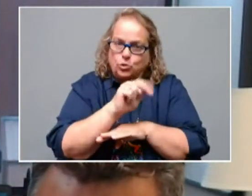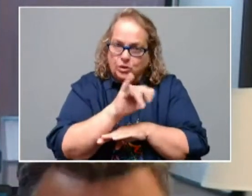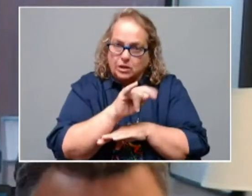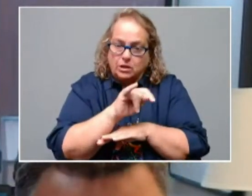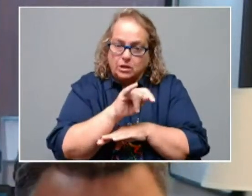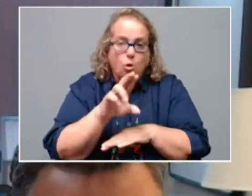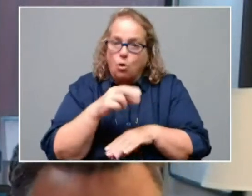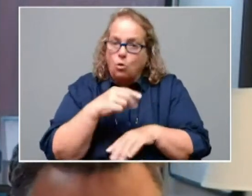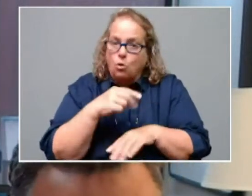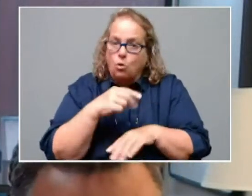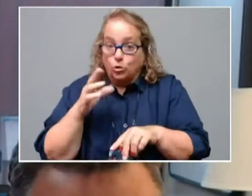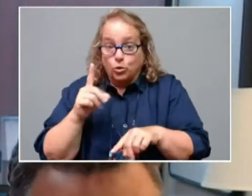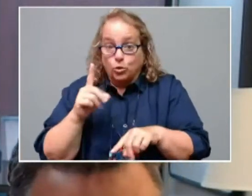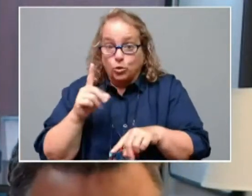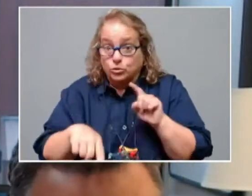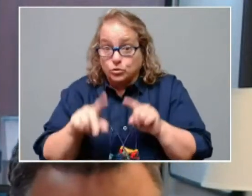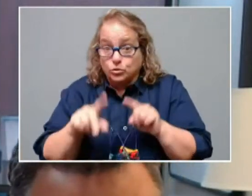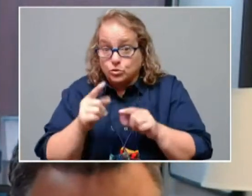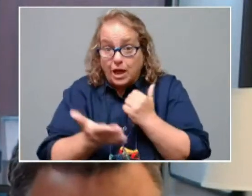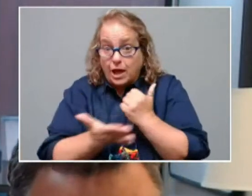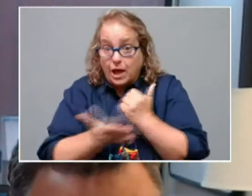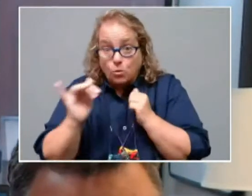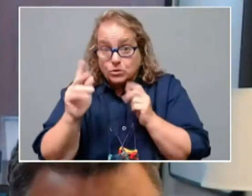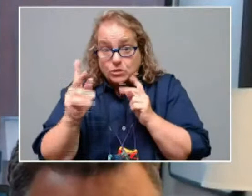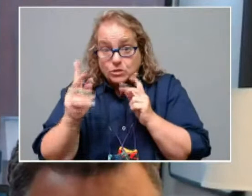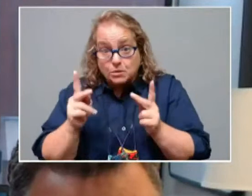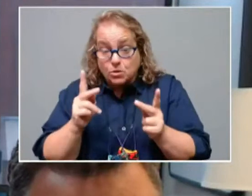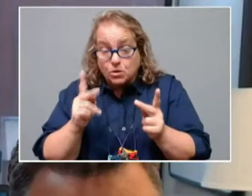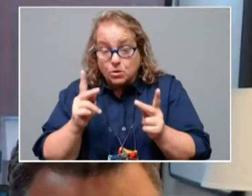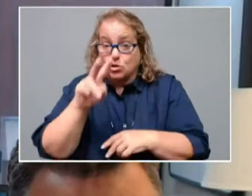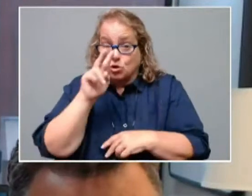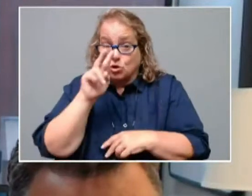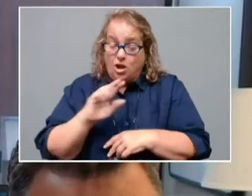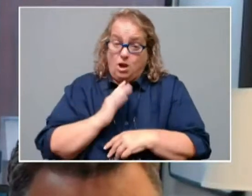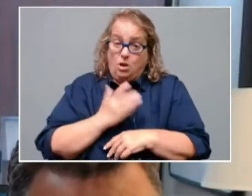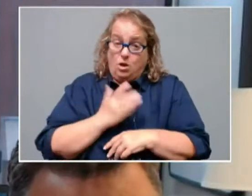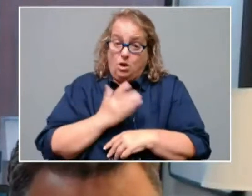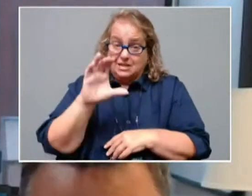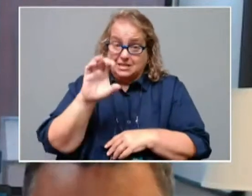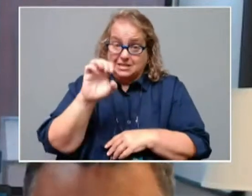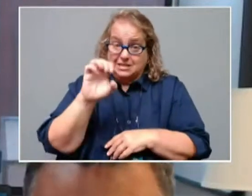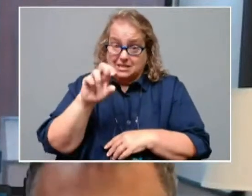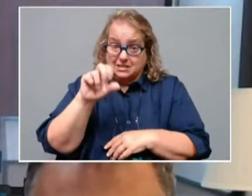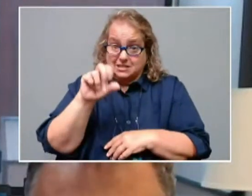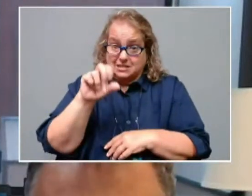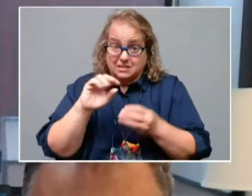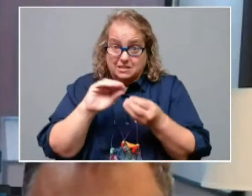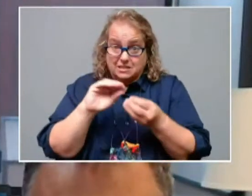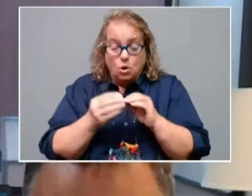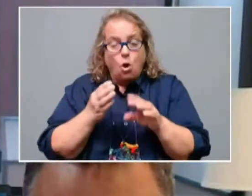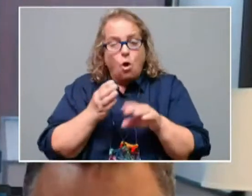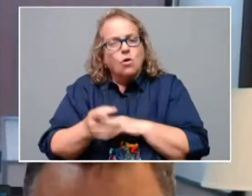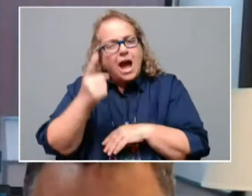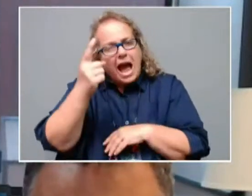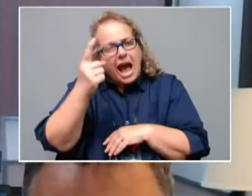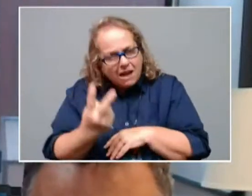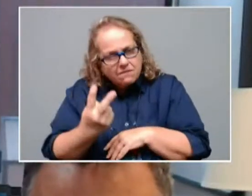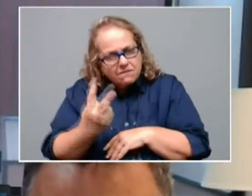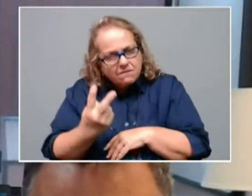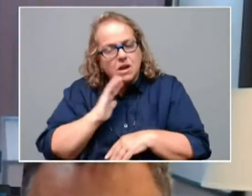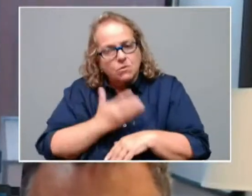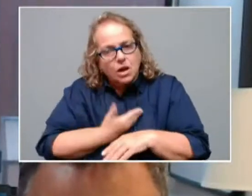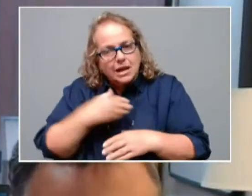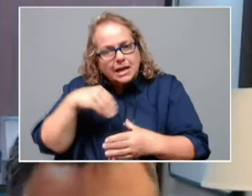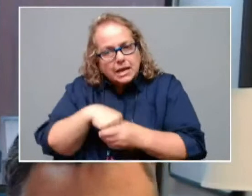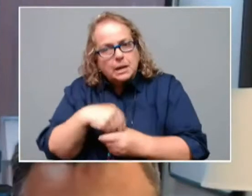And fully, if you look at our census, over half of our inpatient care